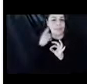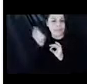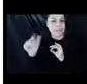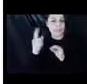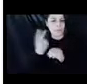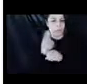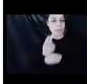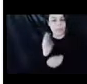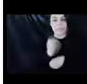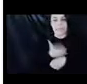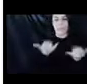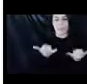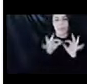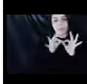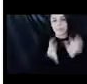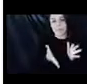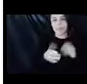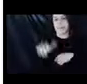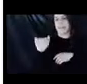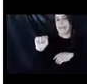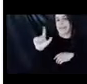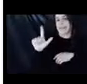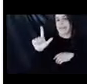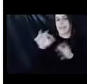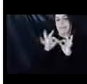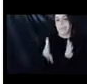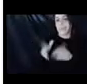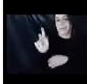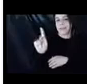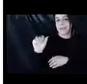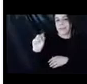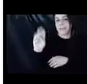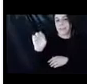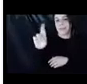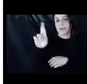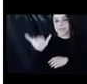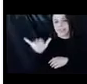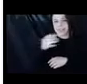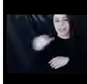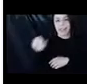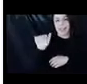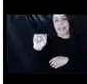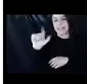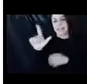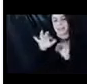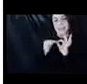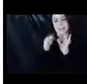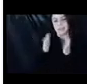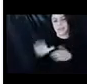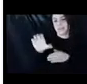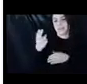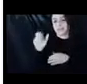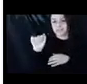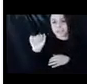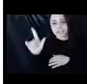Our current interpreter is ASL interpreter Kimberly, and ASL interpreter Chad will be switching off.